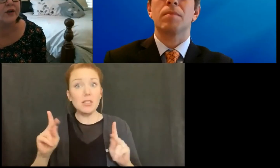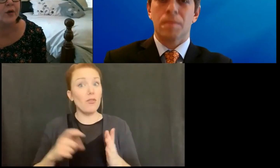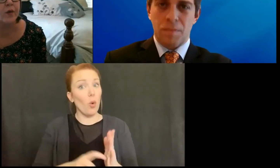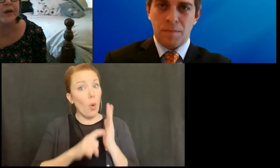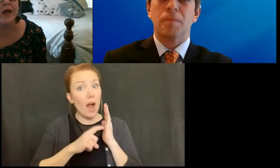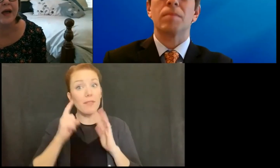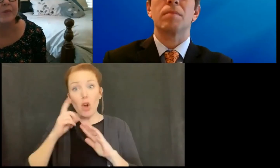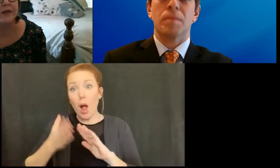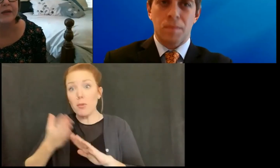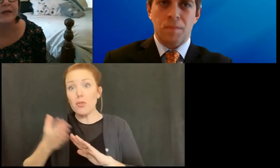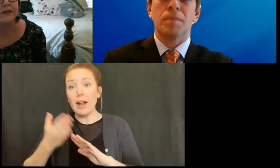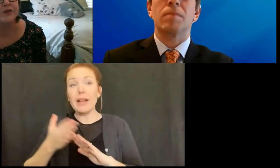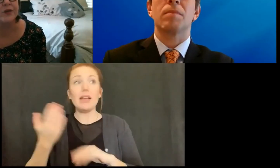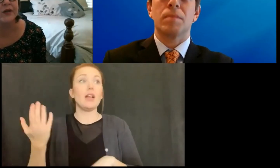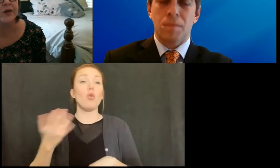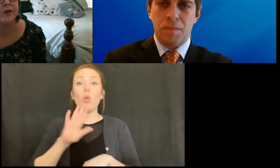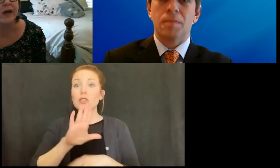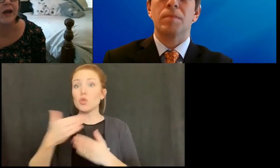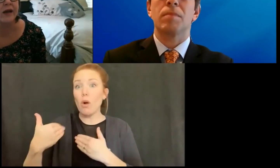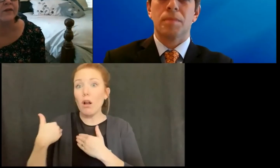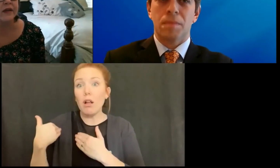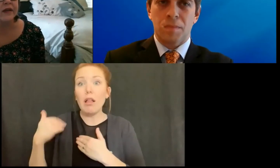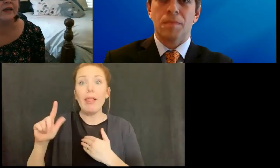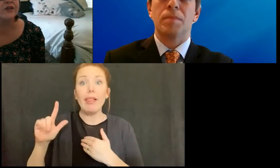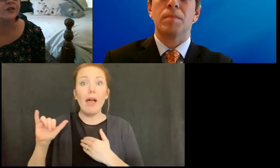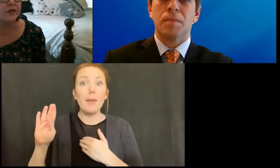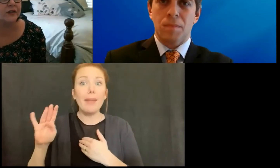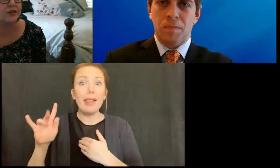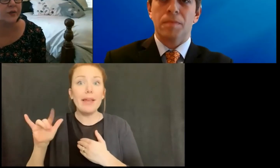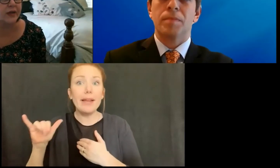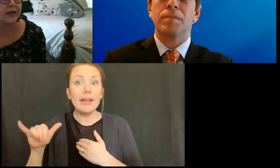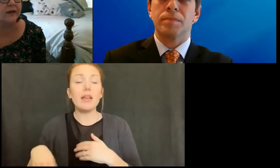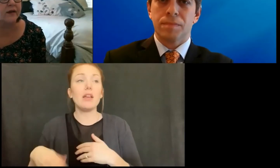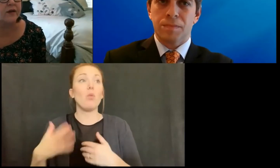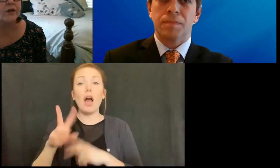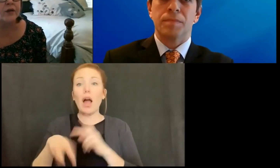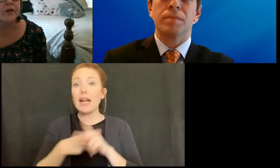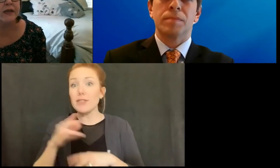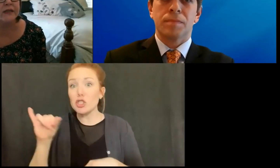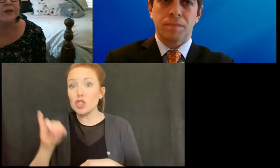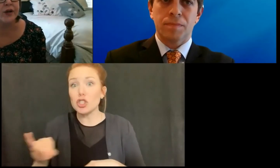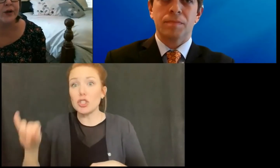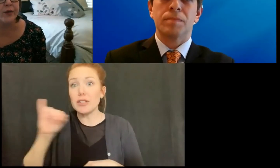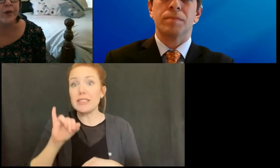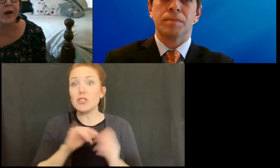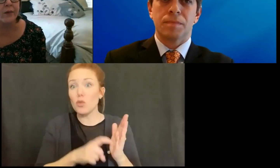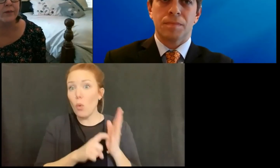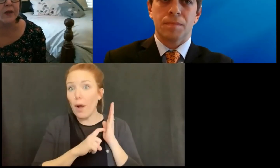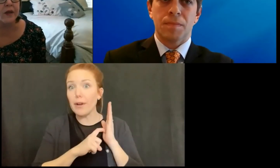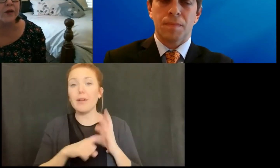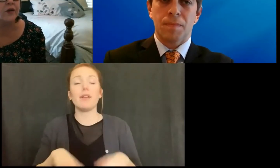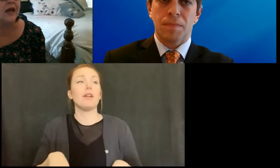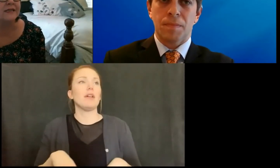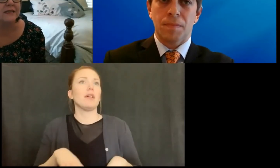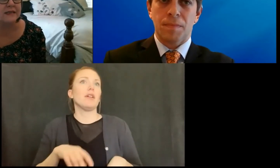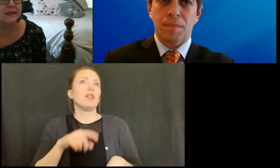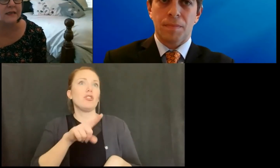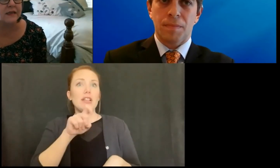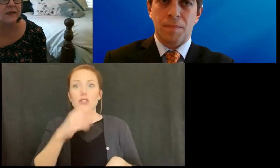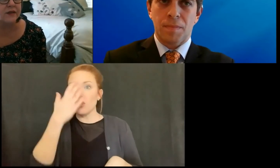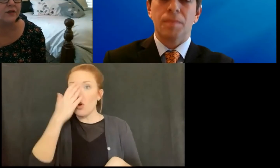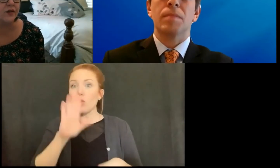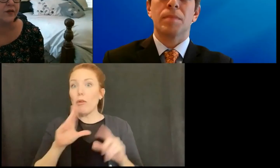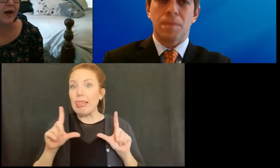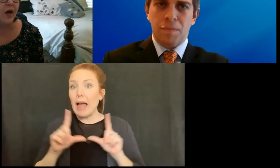need to know what your liability is. You need to know what kind of insurance you need. You need to know your